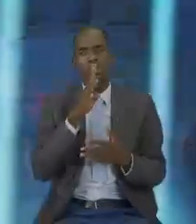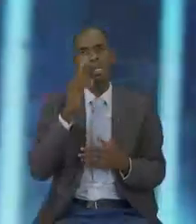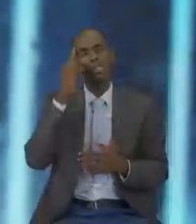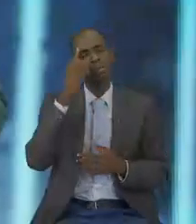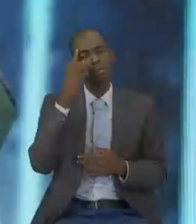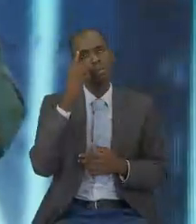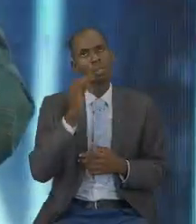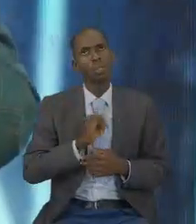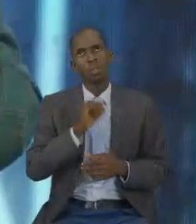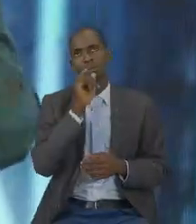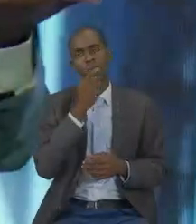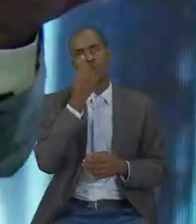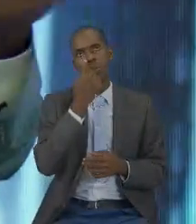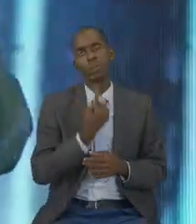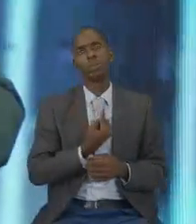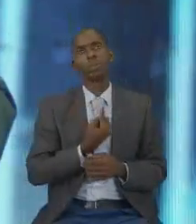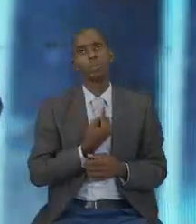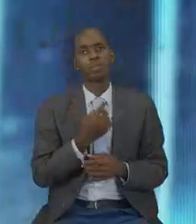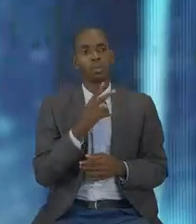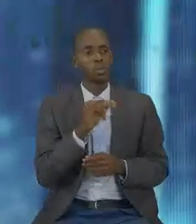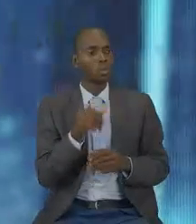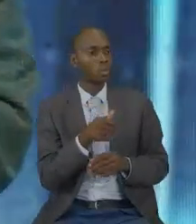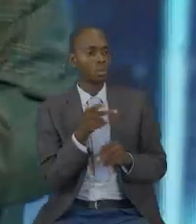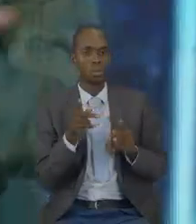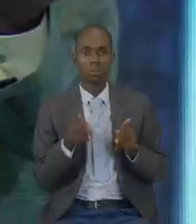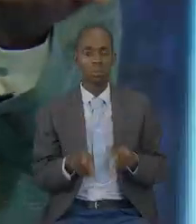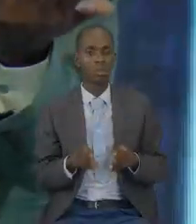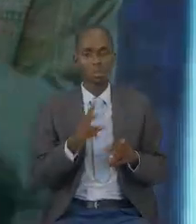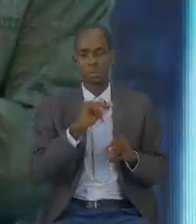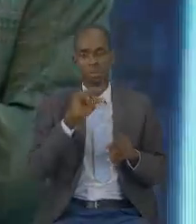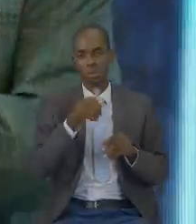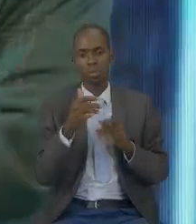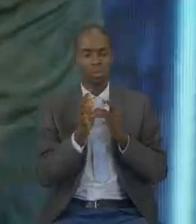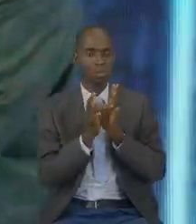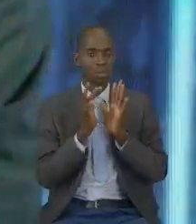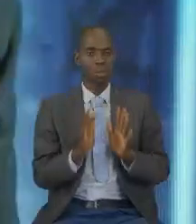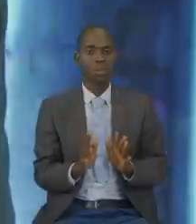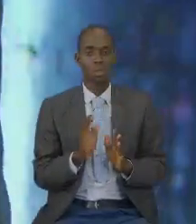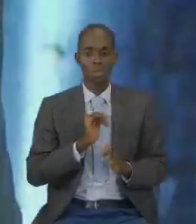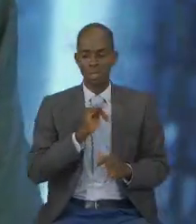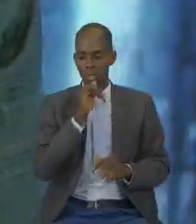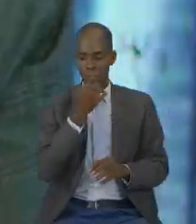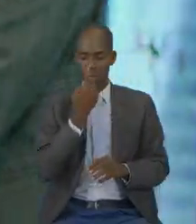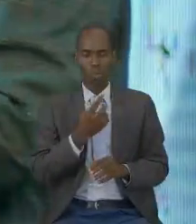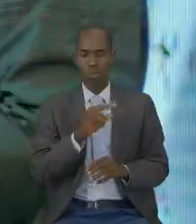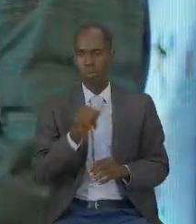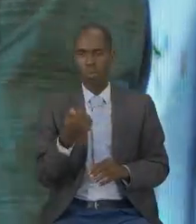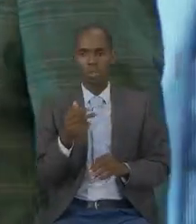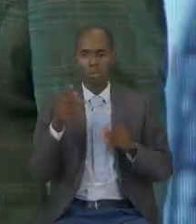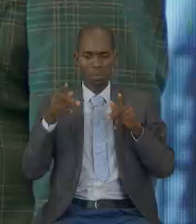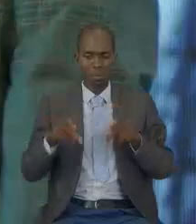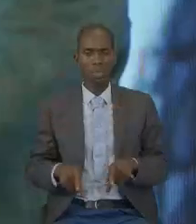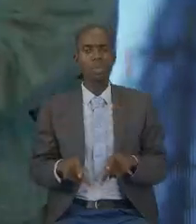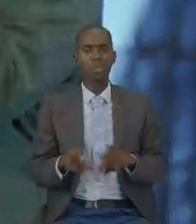alone, no other believer, I'm alone, no other person holding to